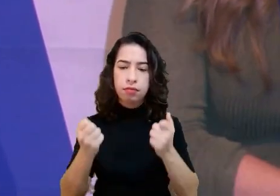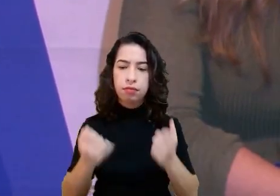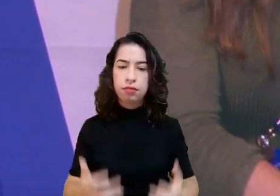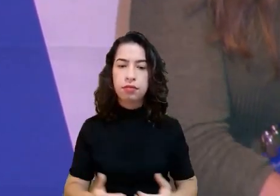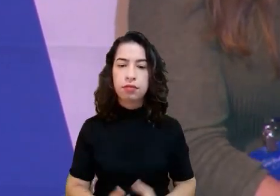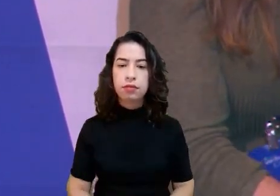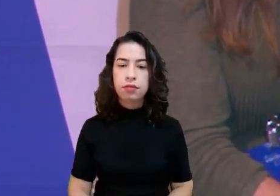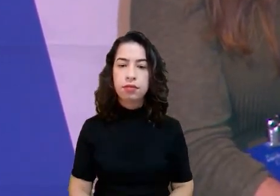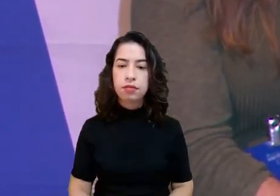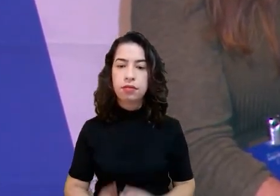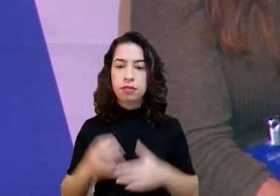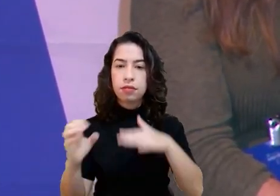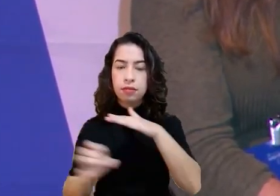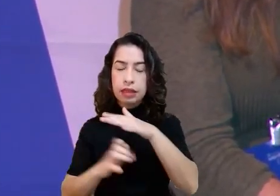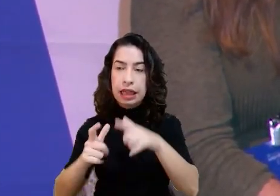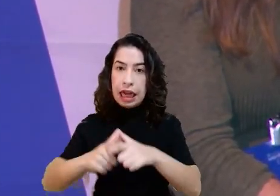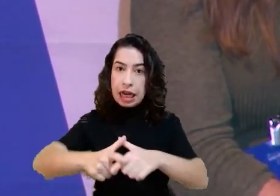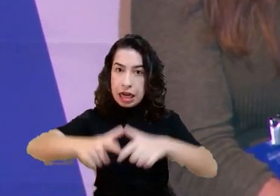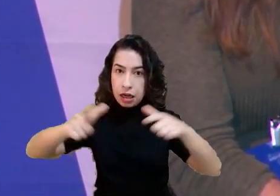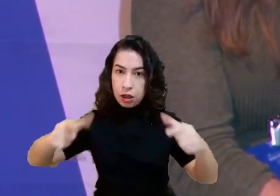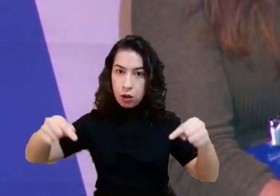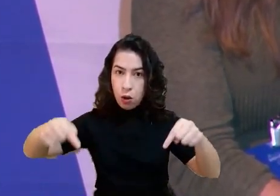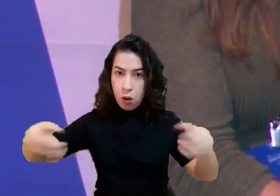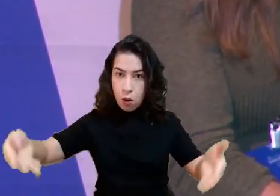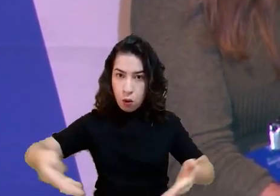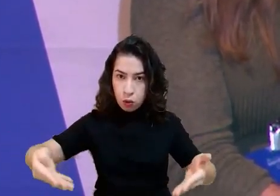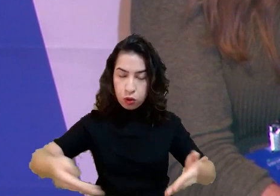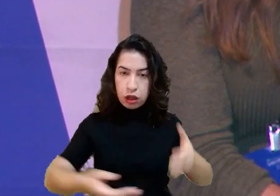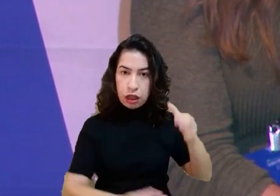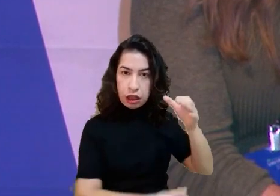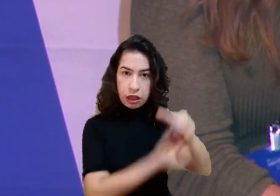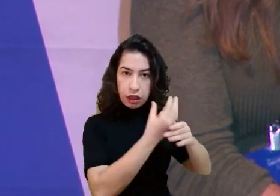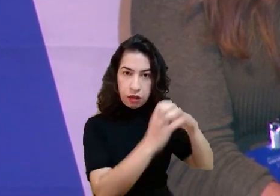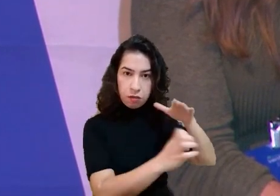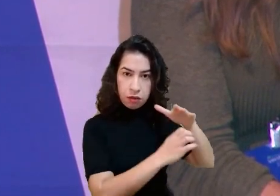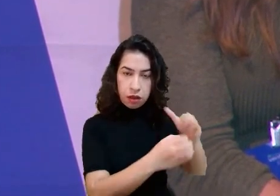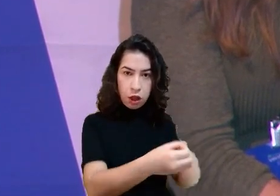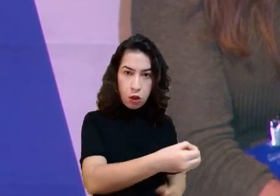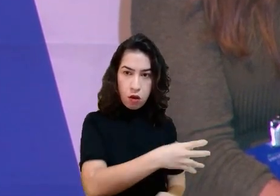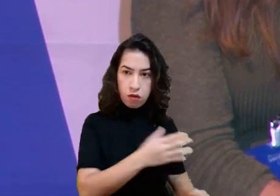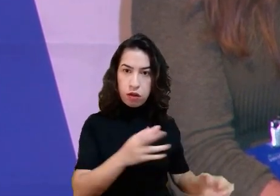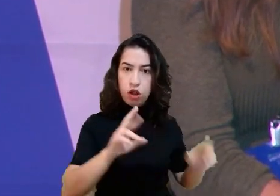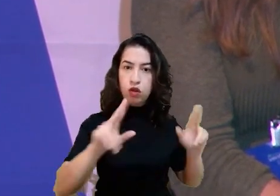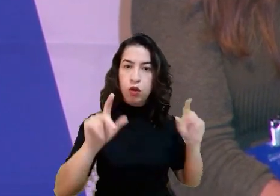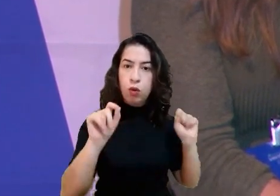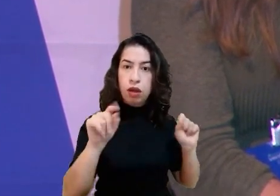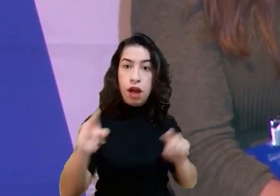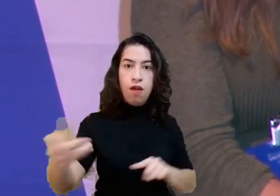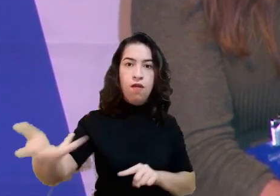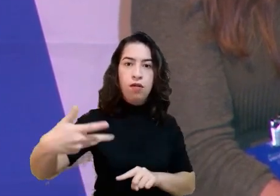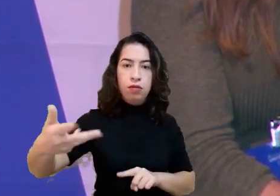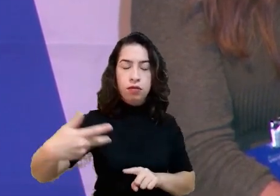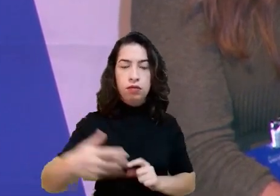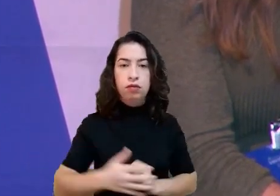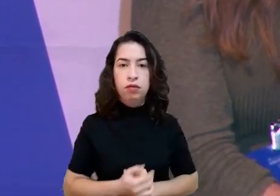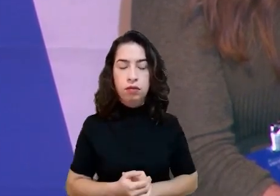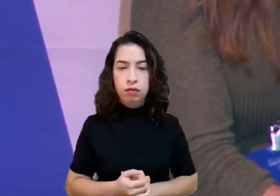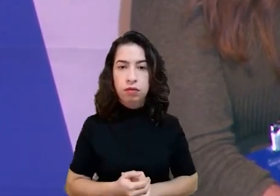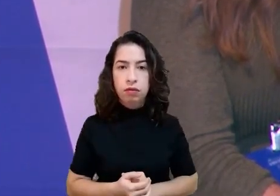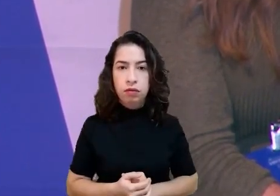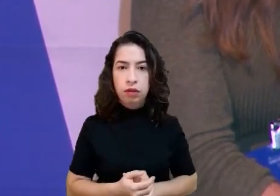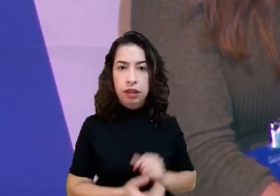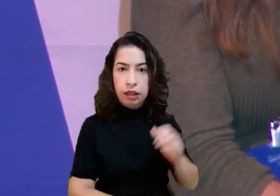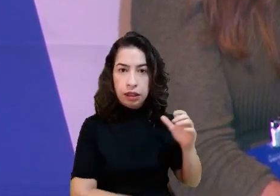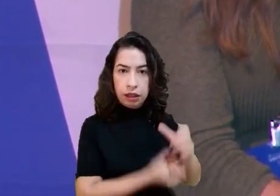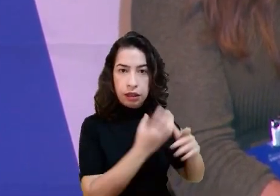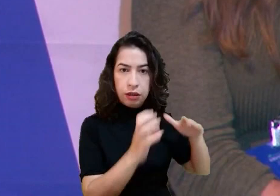difference between a large company today and a startup, basically the speed and the access to capital they have. So